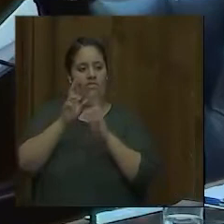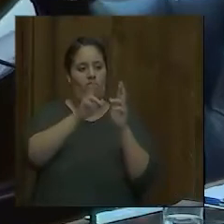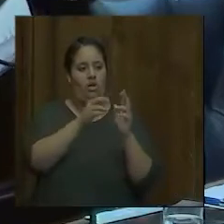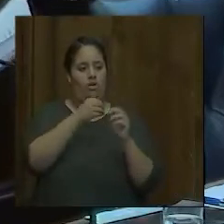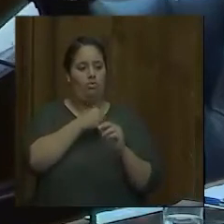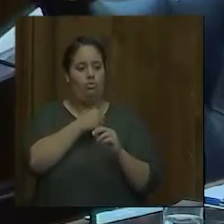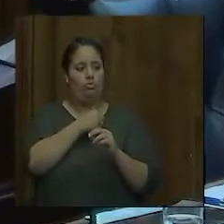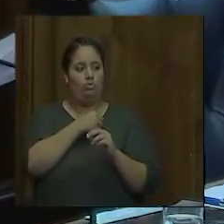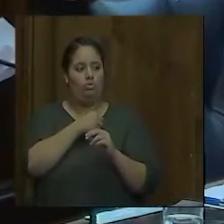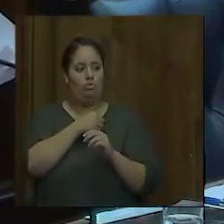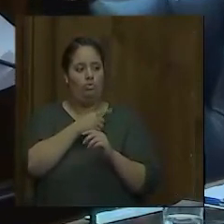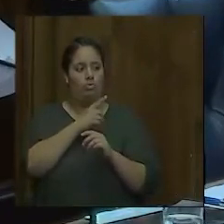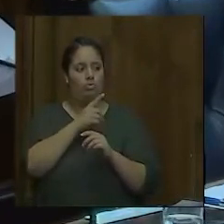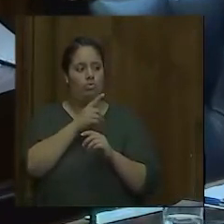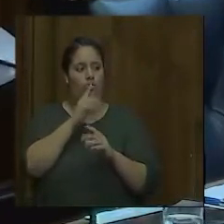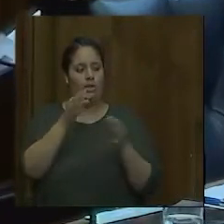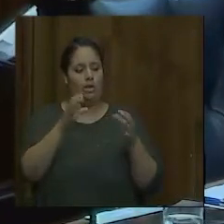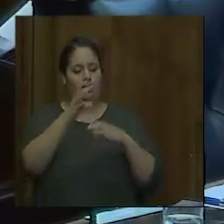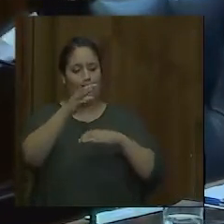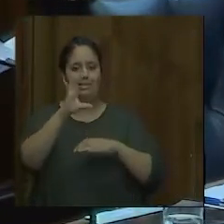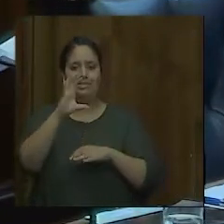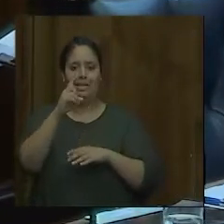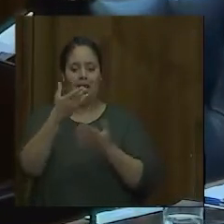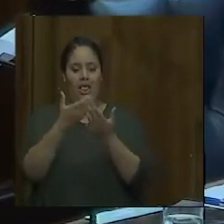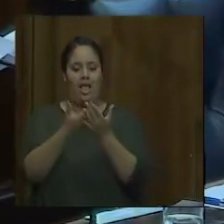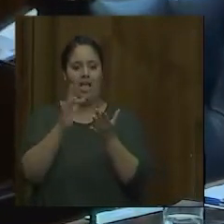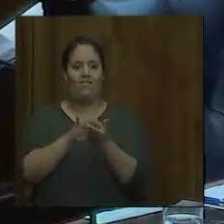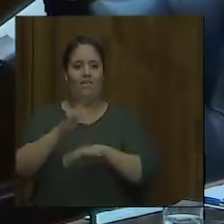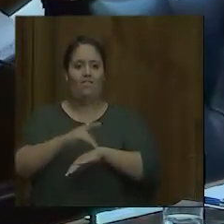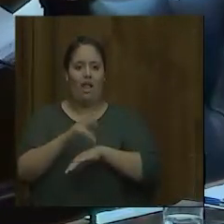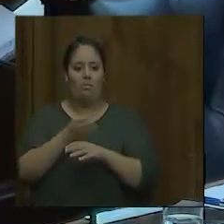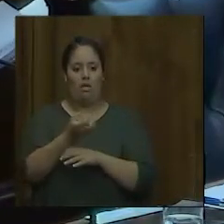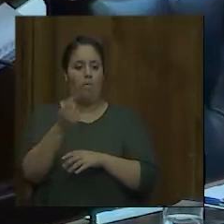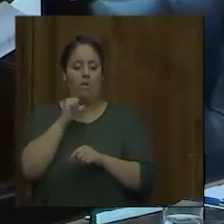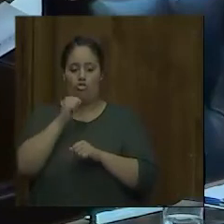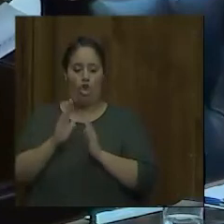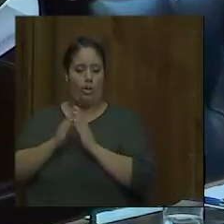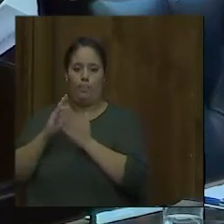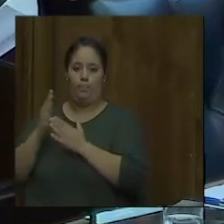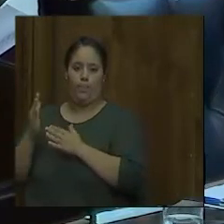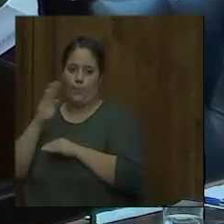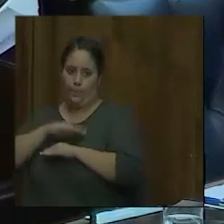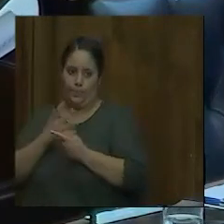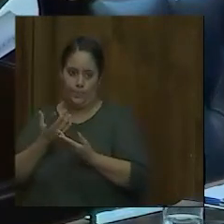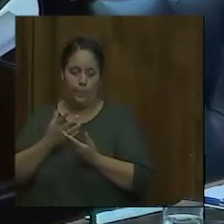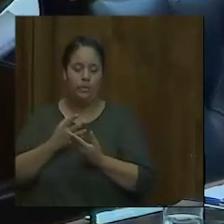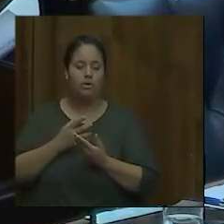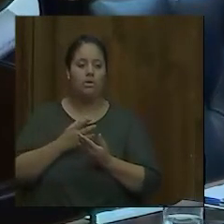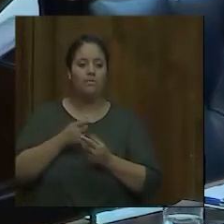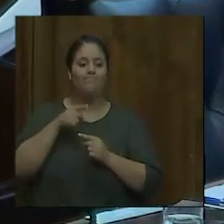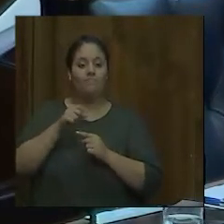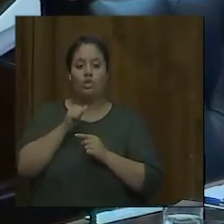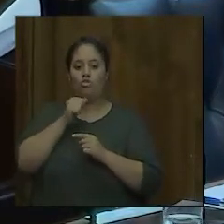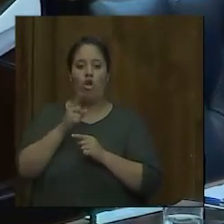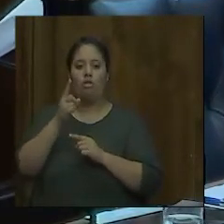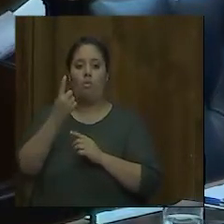discs that were available, but not in books. But that is not their